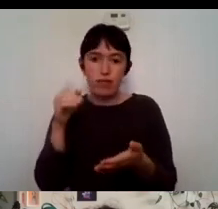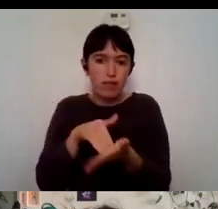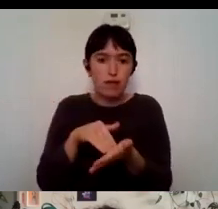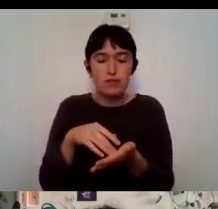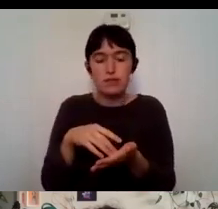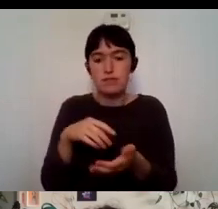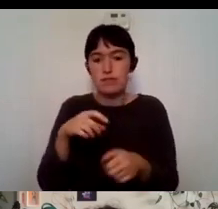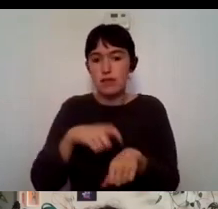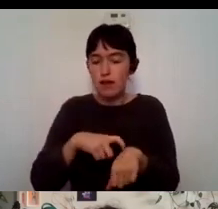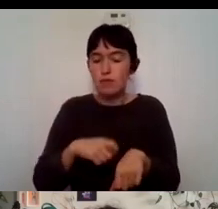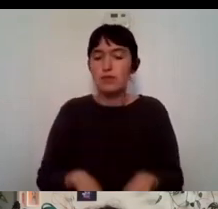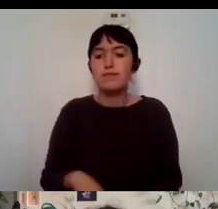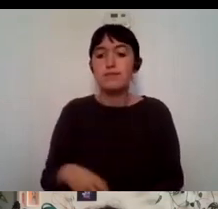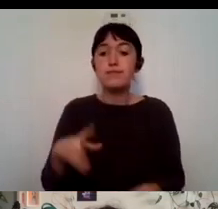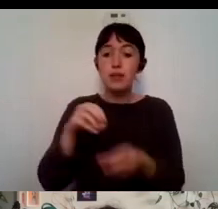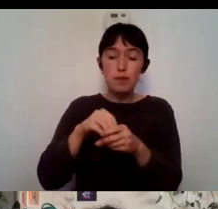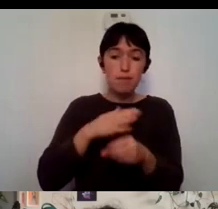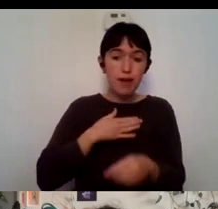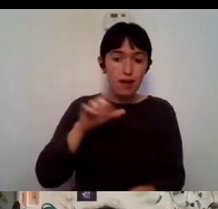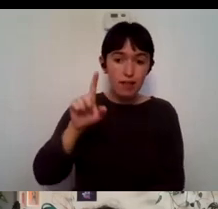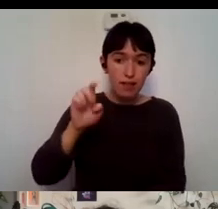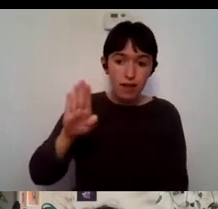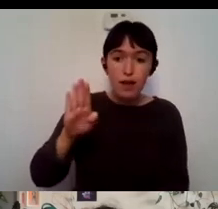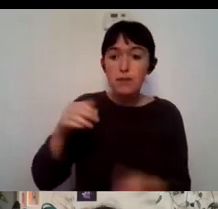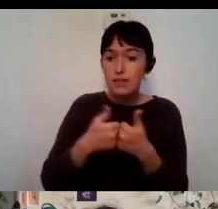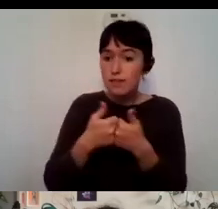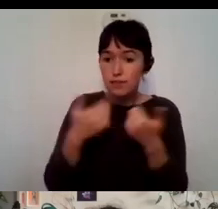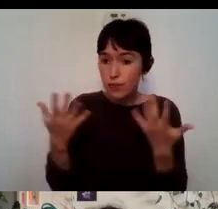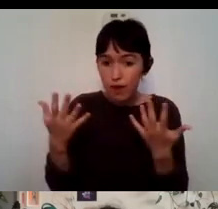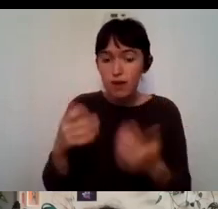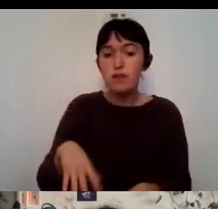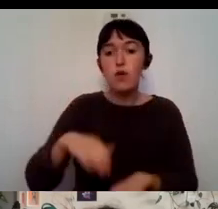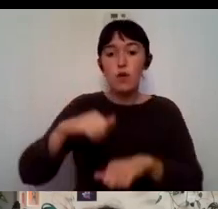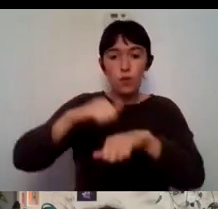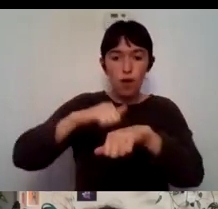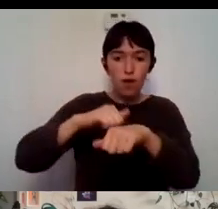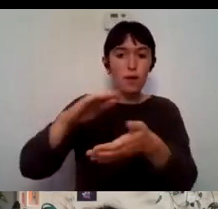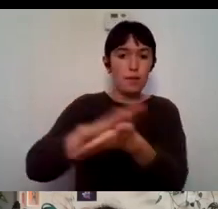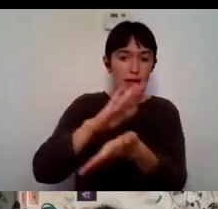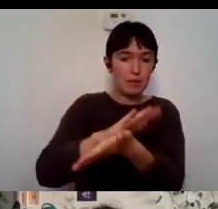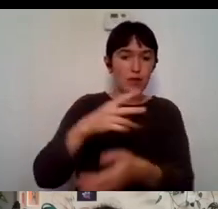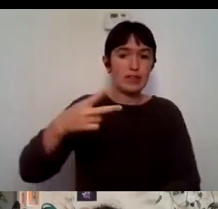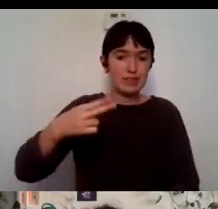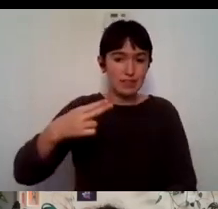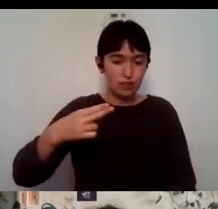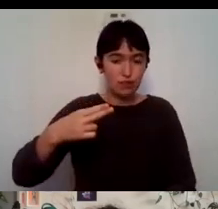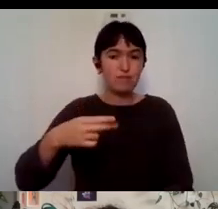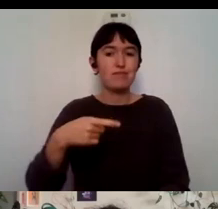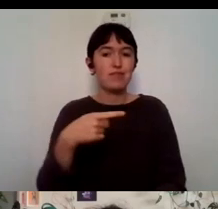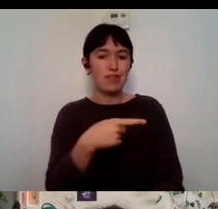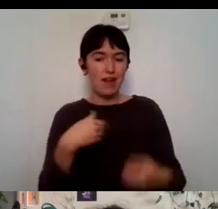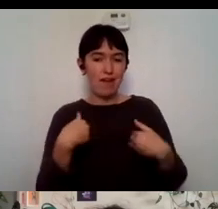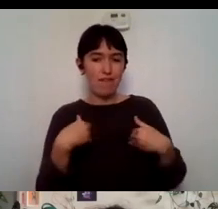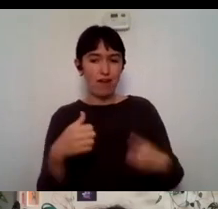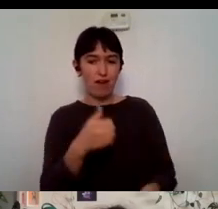is rock, paper, scissors. Now, you might know this game in another way. It's also called stone,